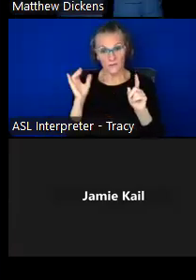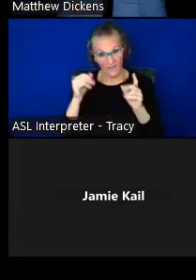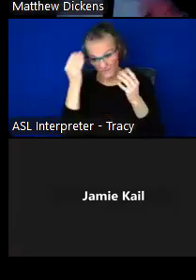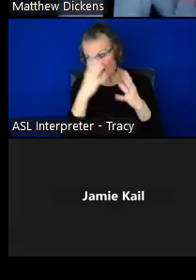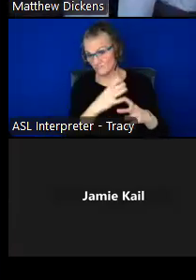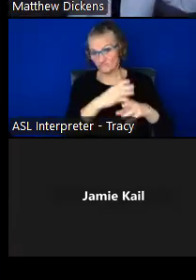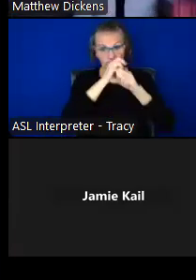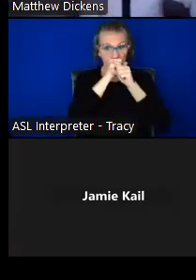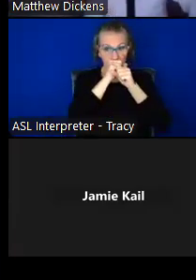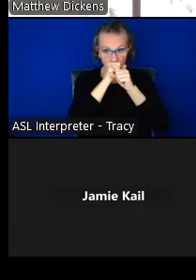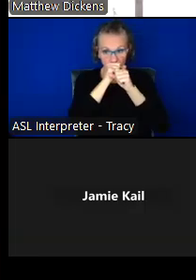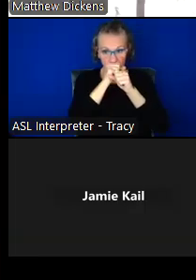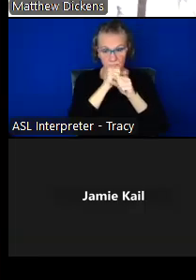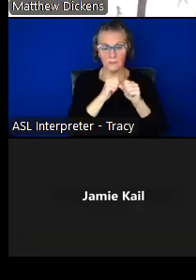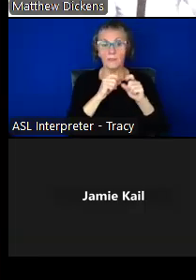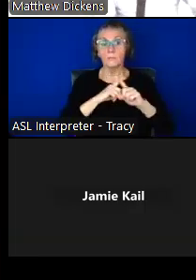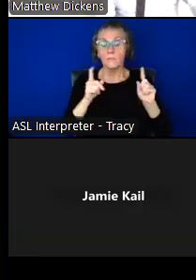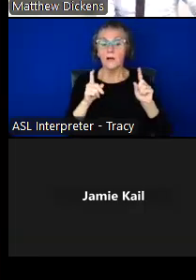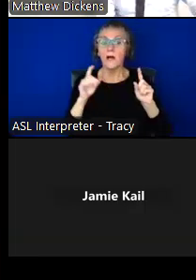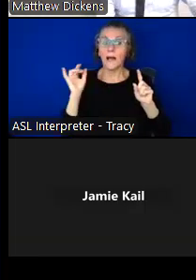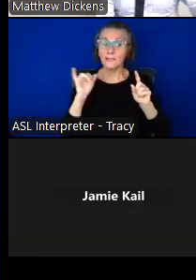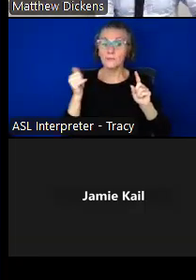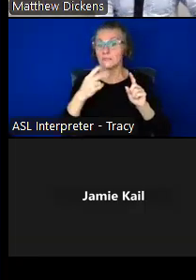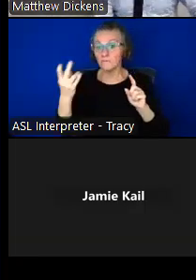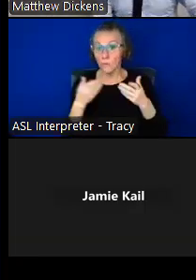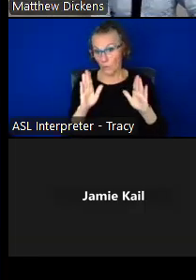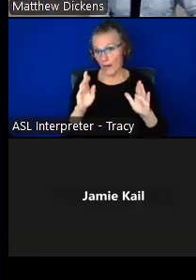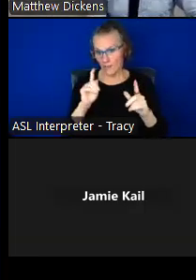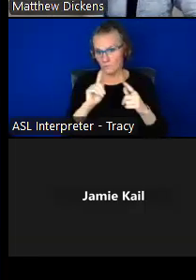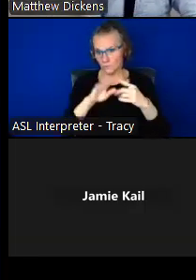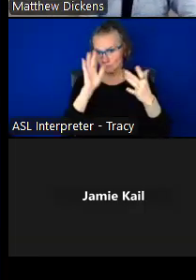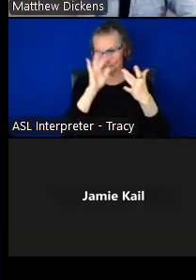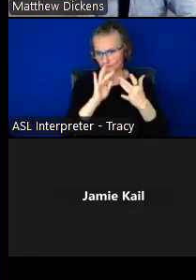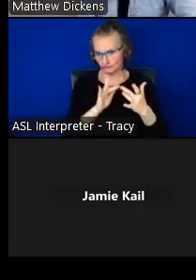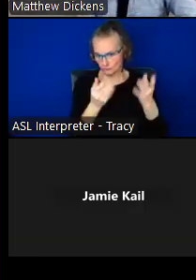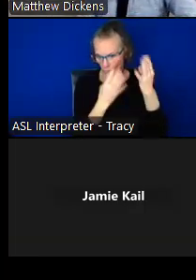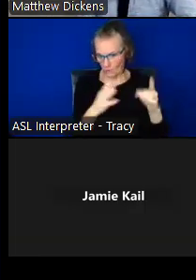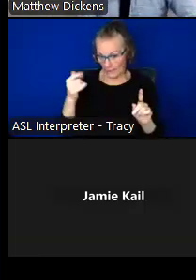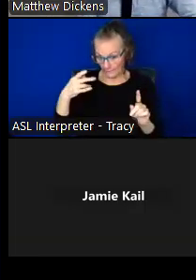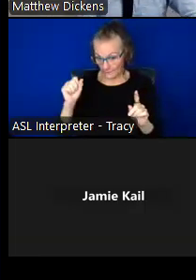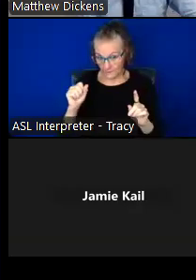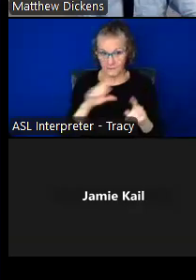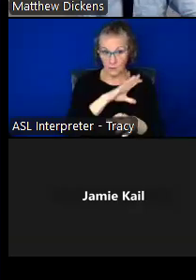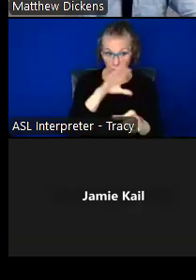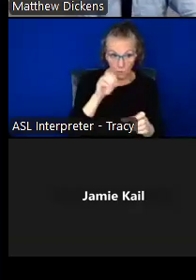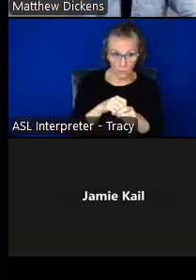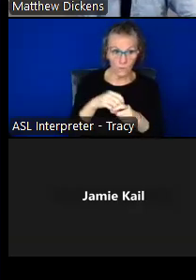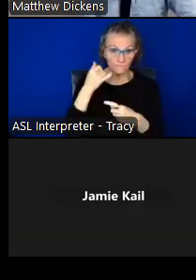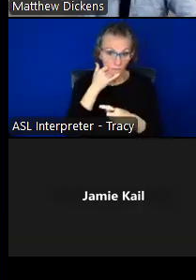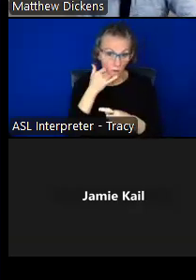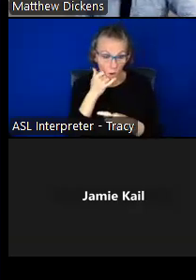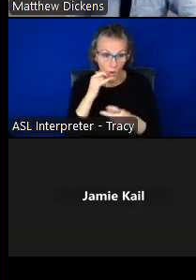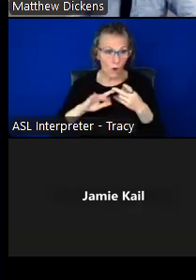is kept confidential. But there's actually several ways to make a report to APS, including